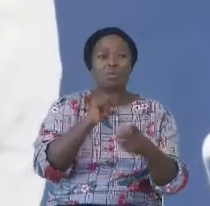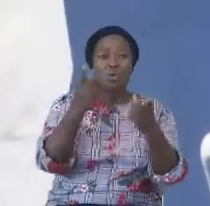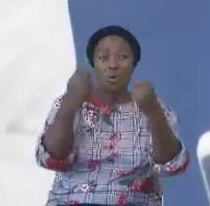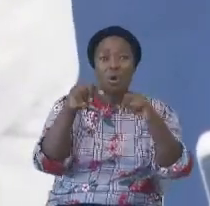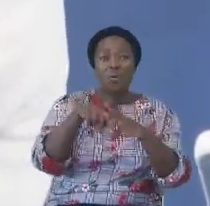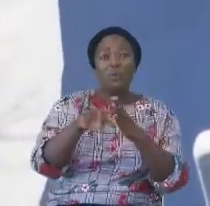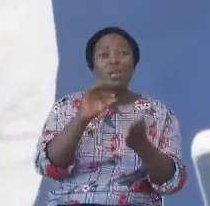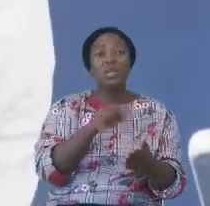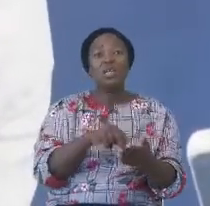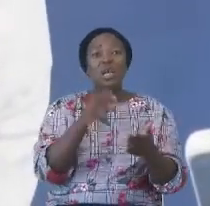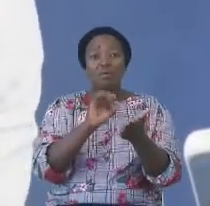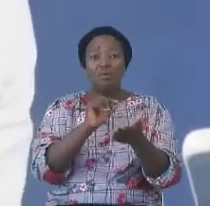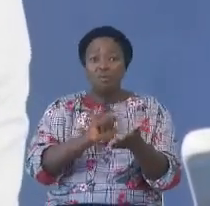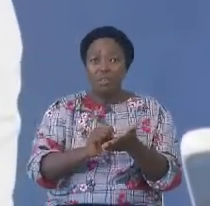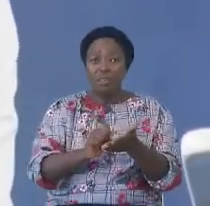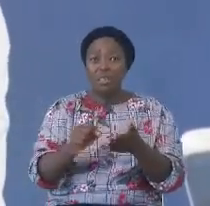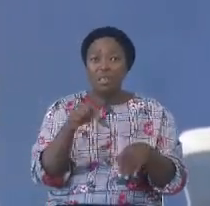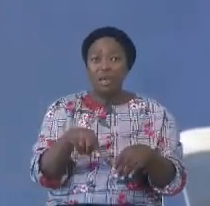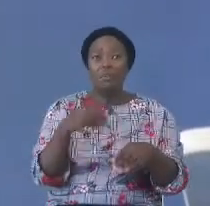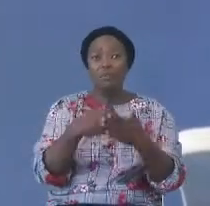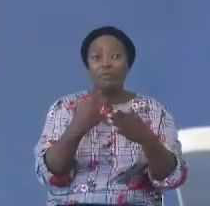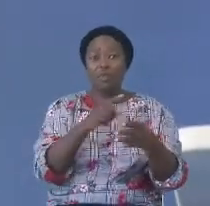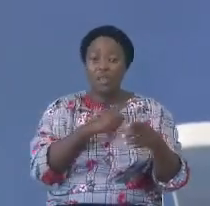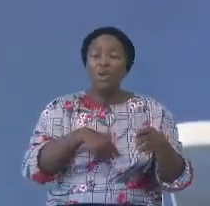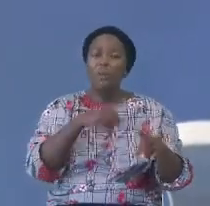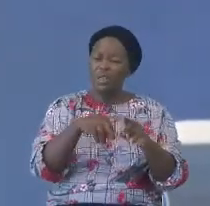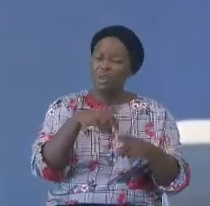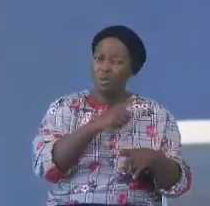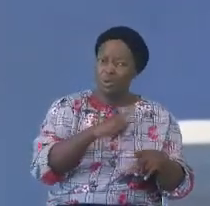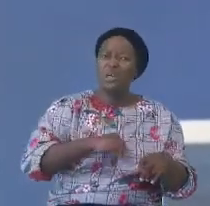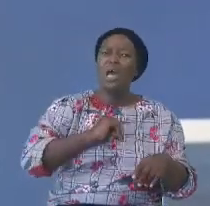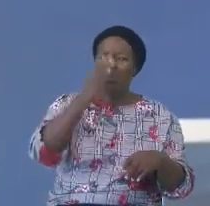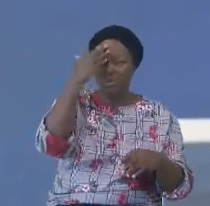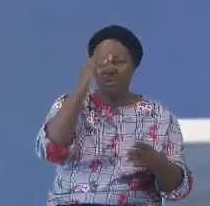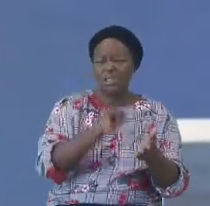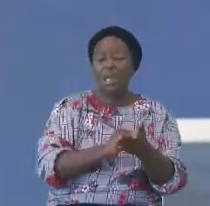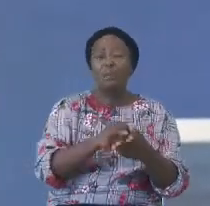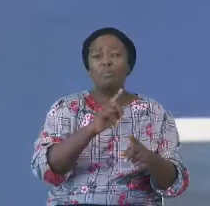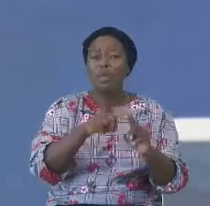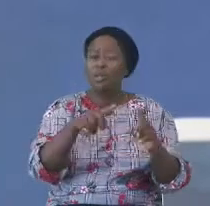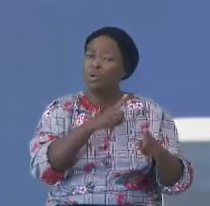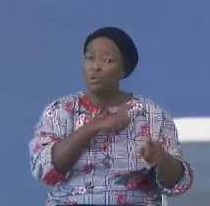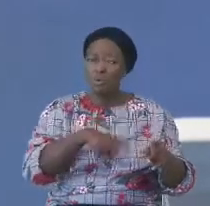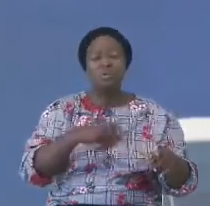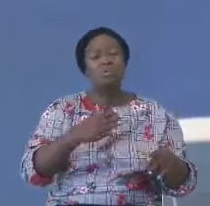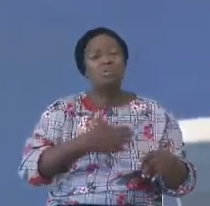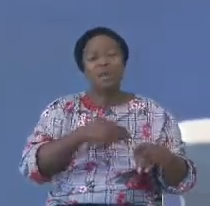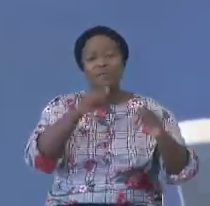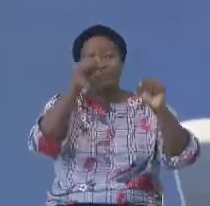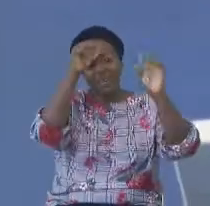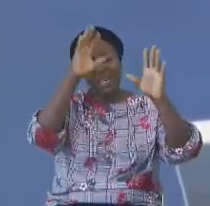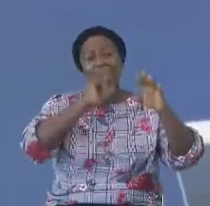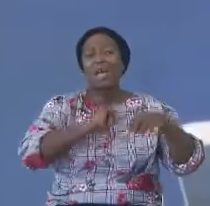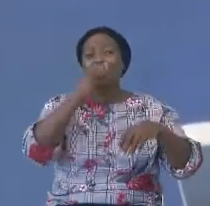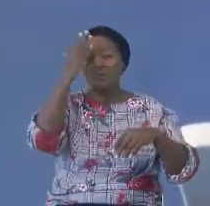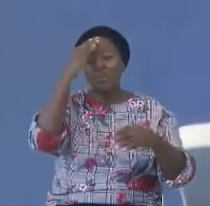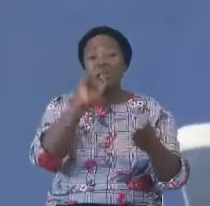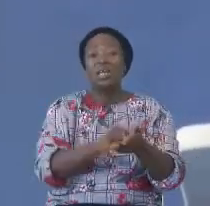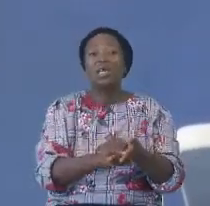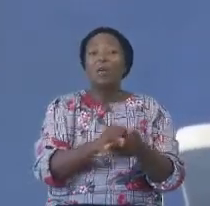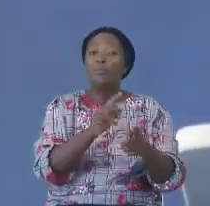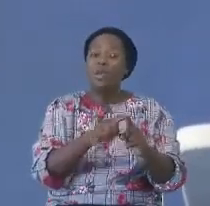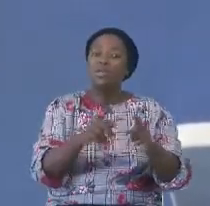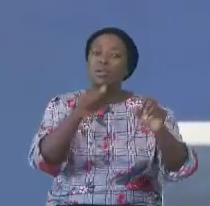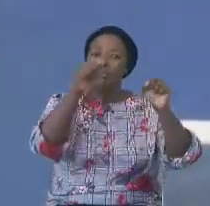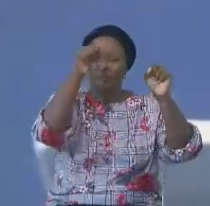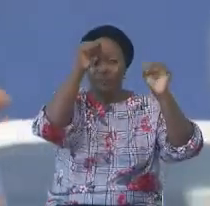sin will come in record in the sight of the Almighty God. Lord, I know that.